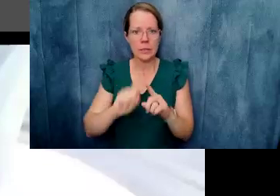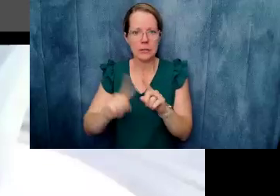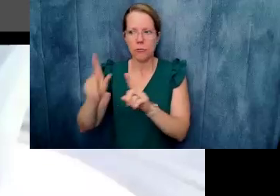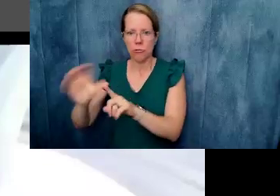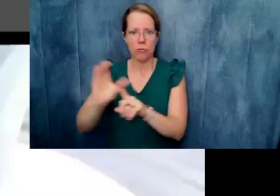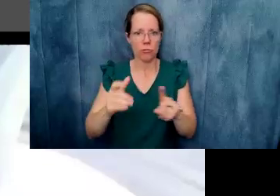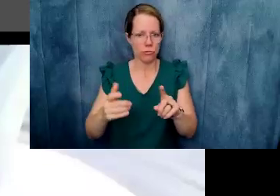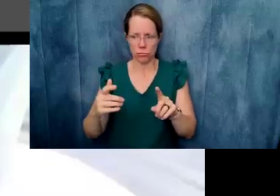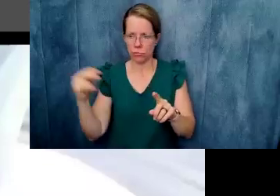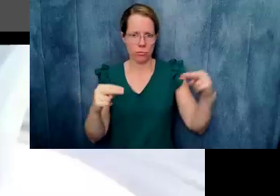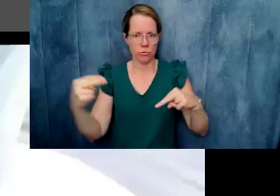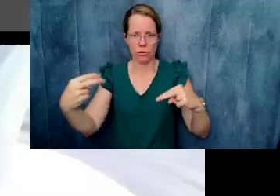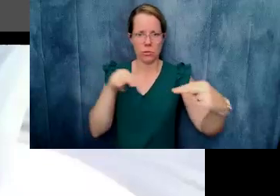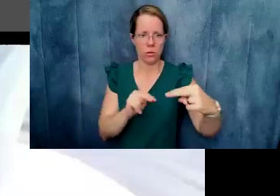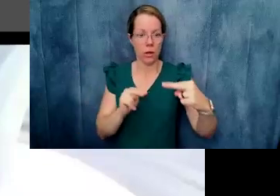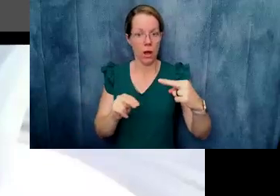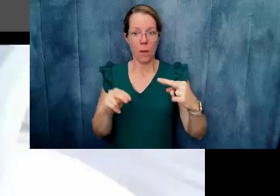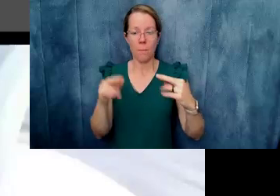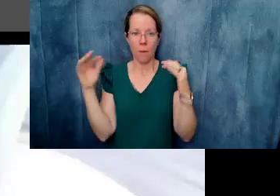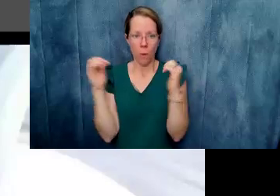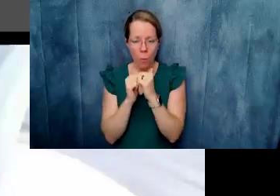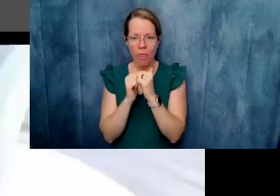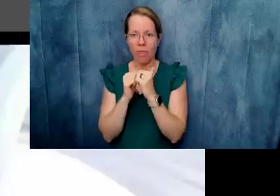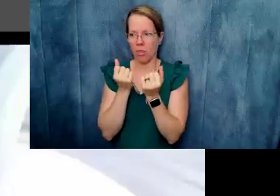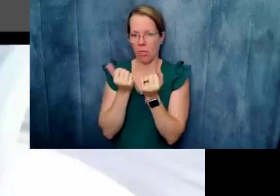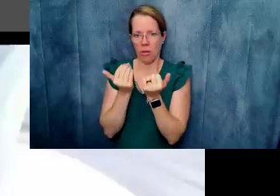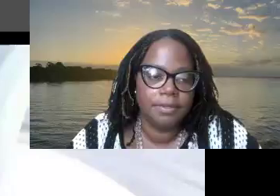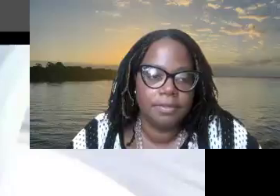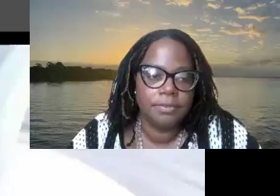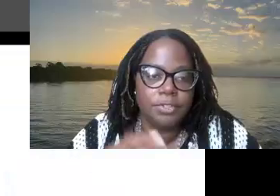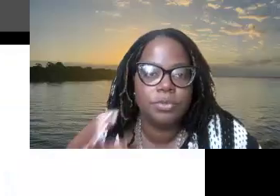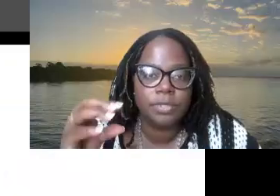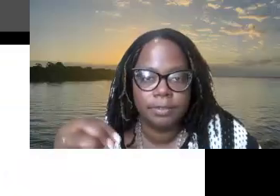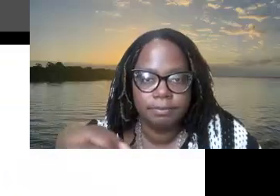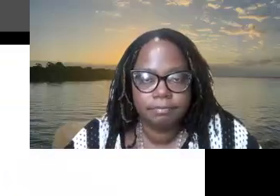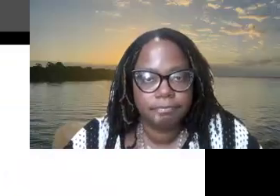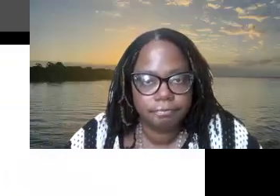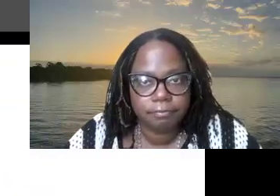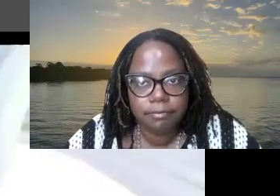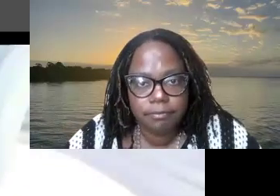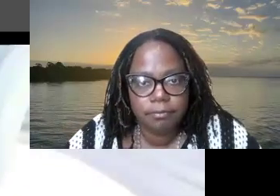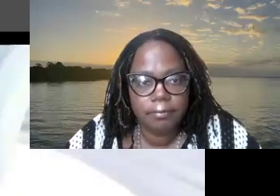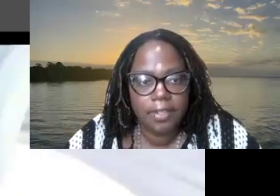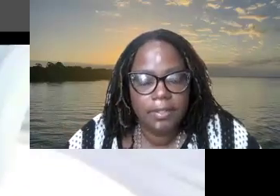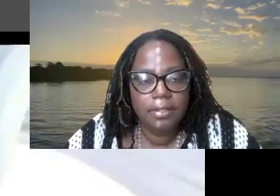informed and adaptive way. It requires all of this that we're going to talk about to reduce harm.